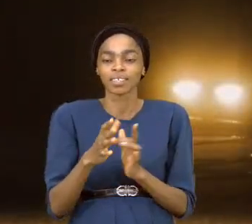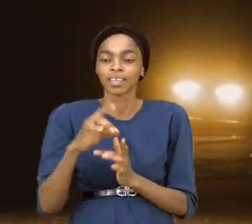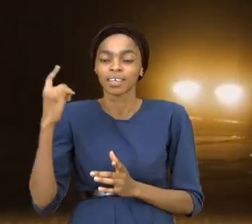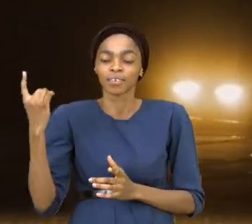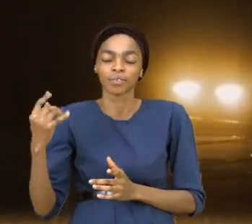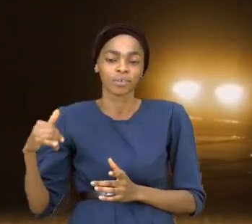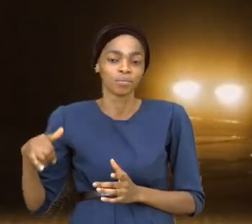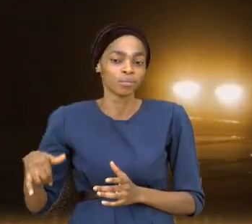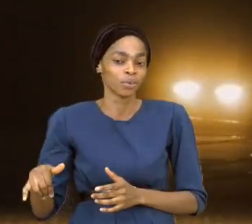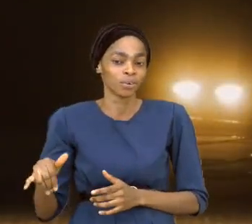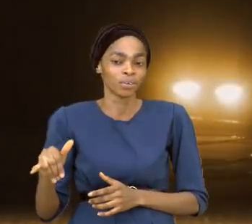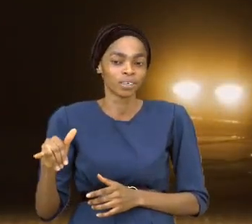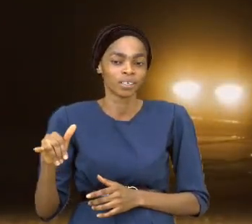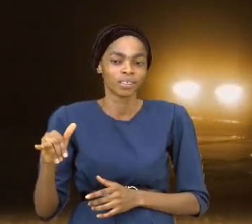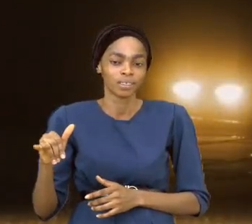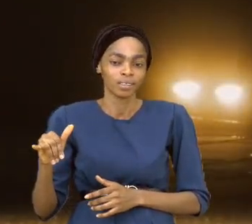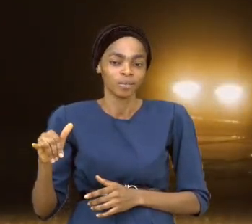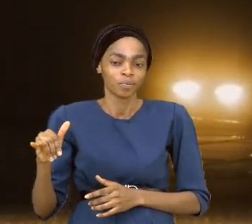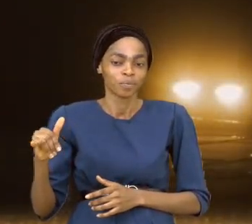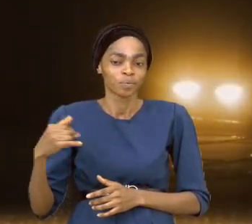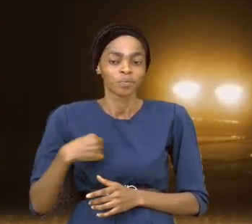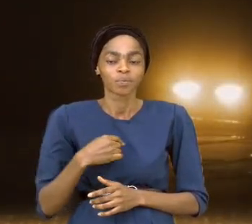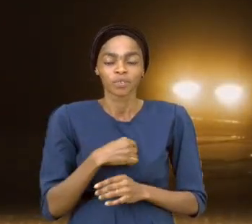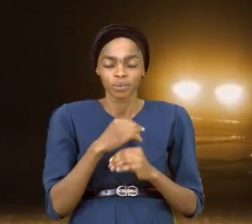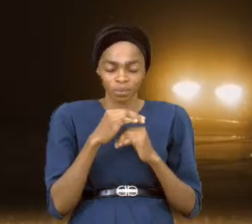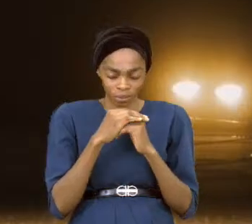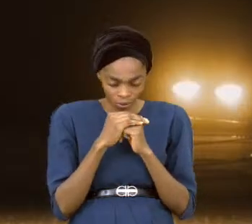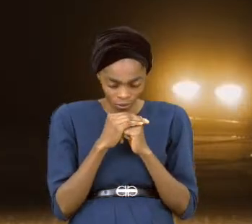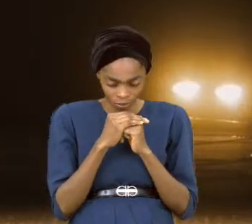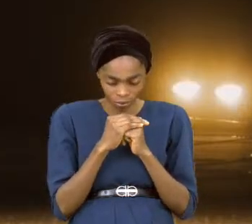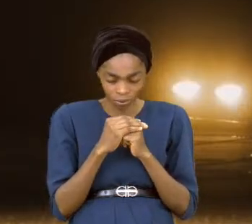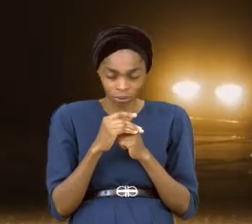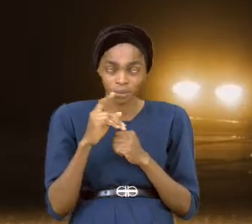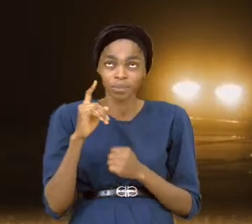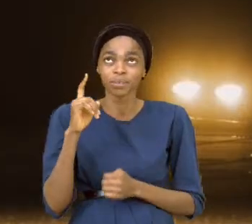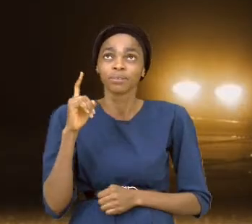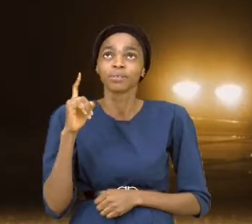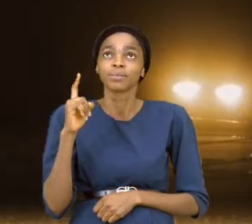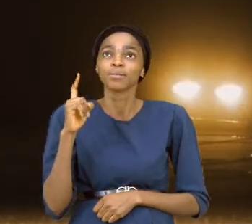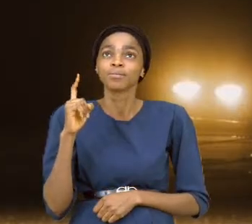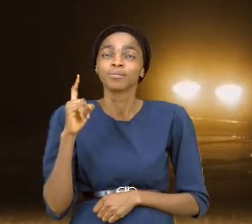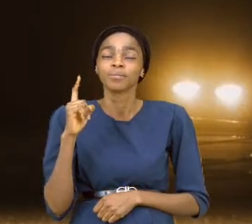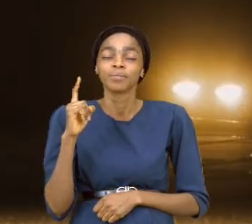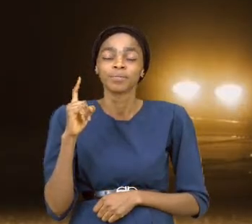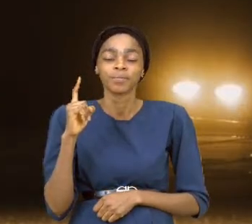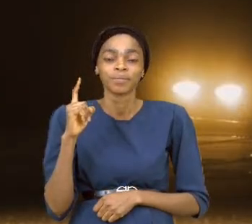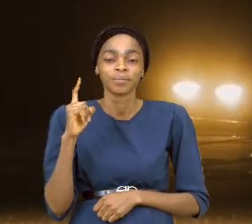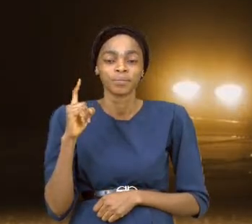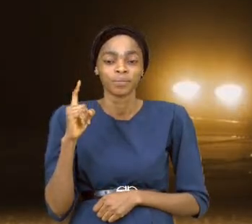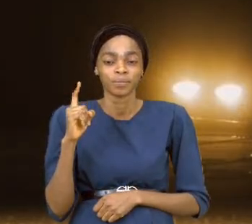Jesus, evermore. We worship you.